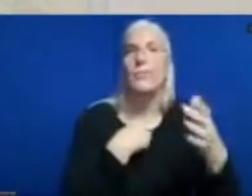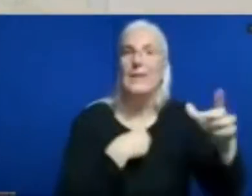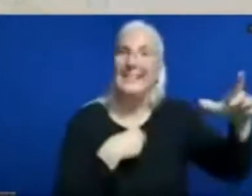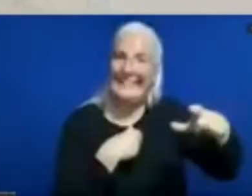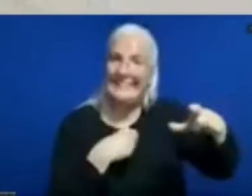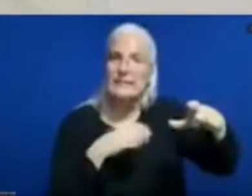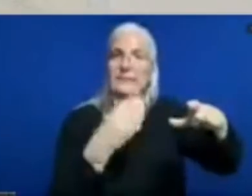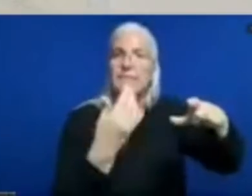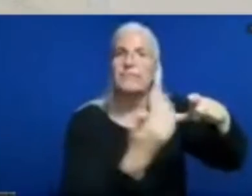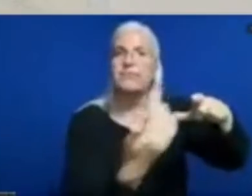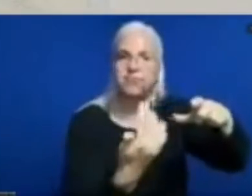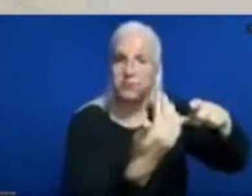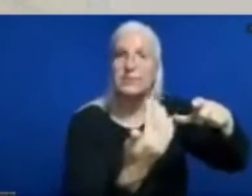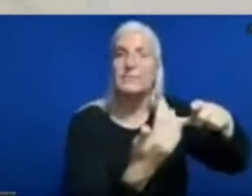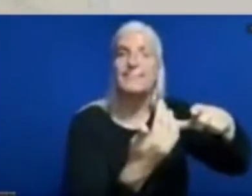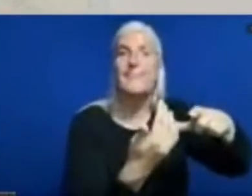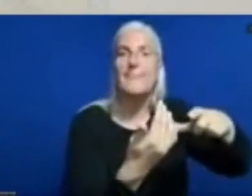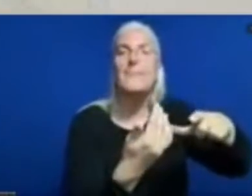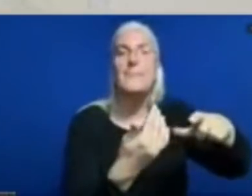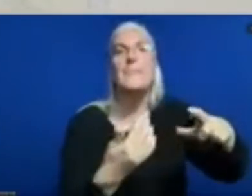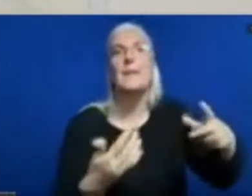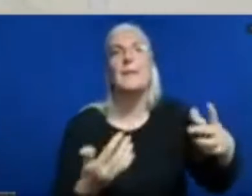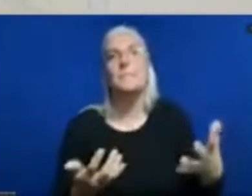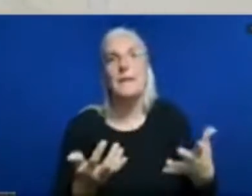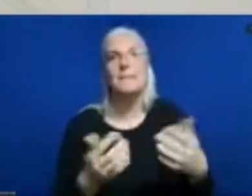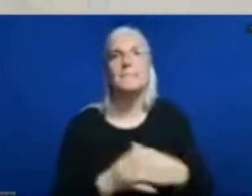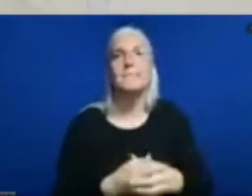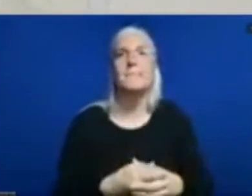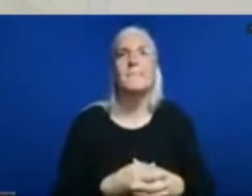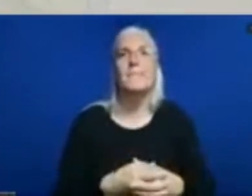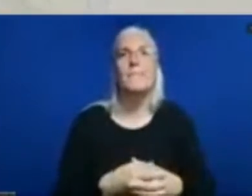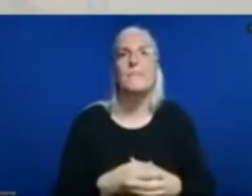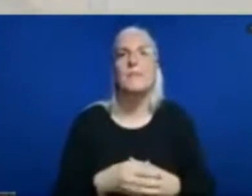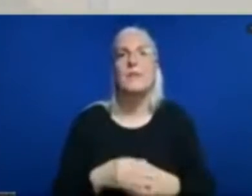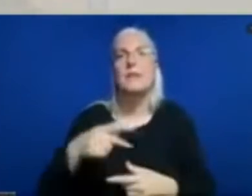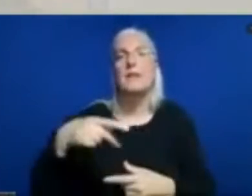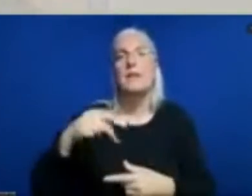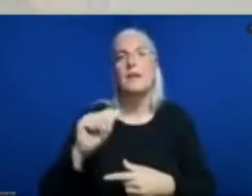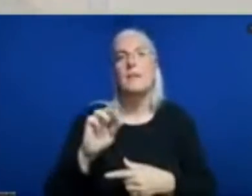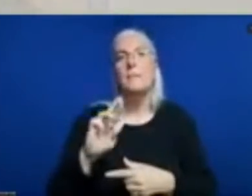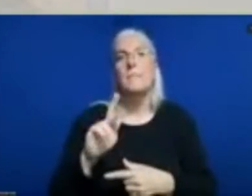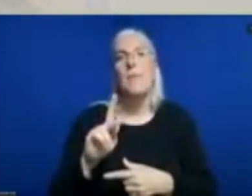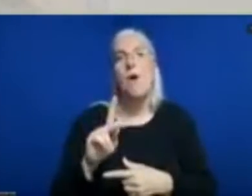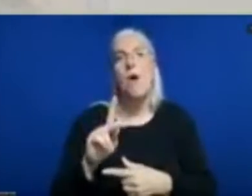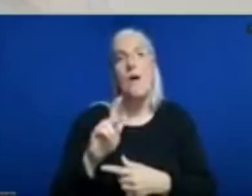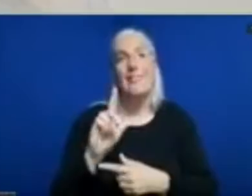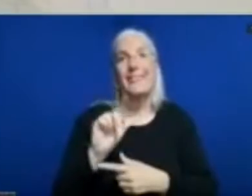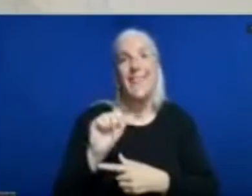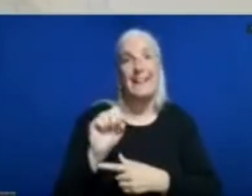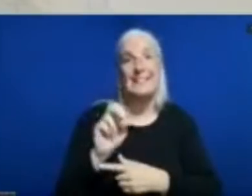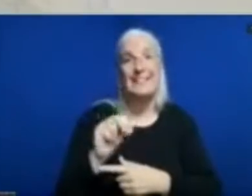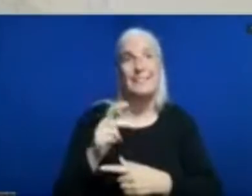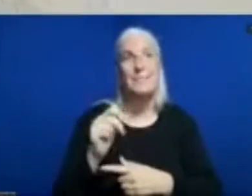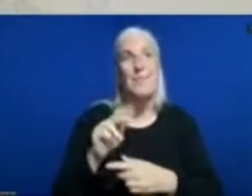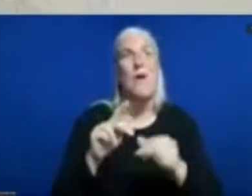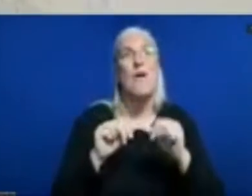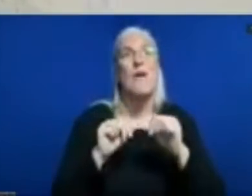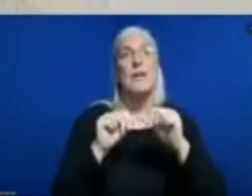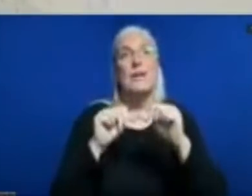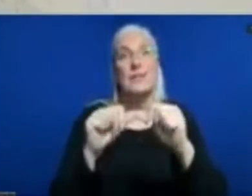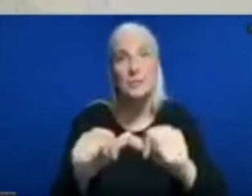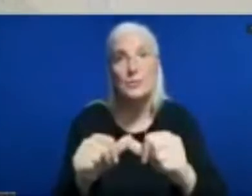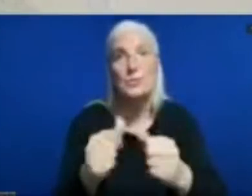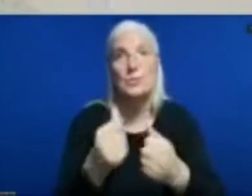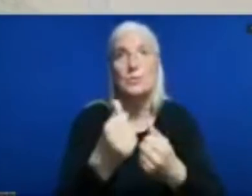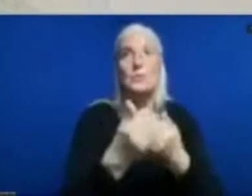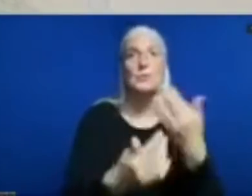park continues. However, that is going along the lines of our plans as far as our control lines within the park. We are having